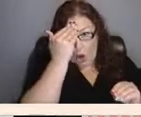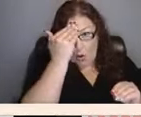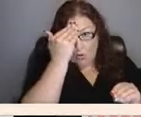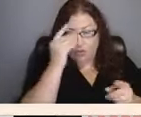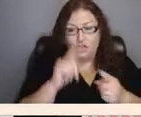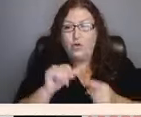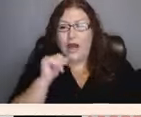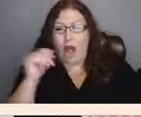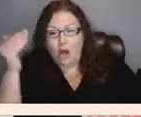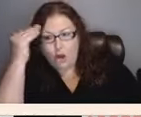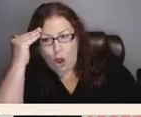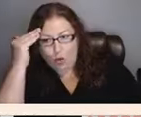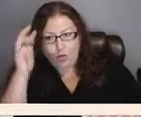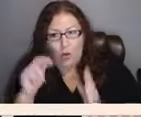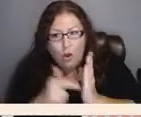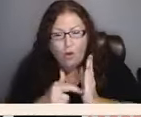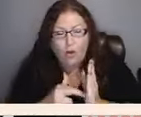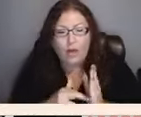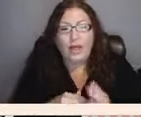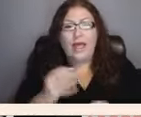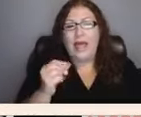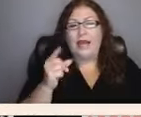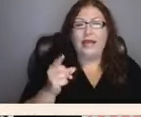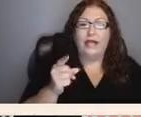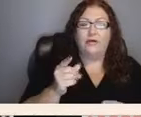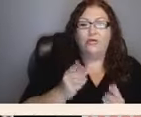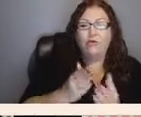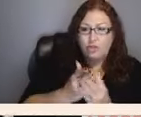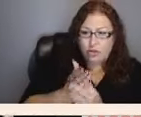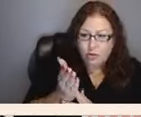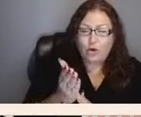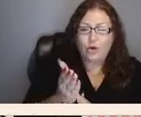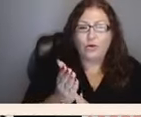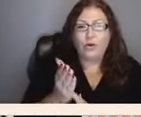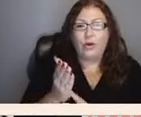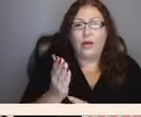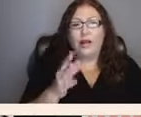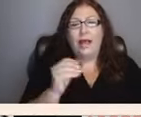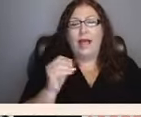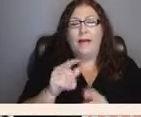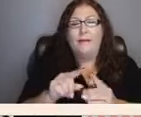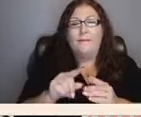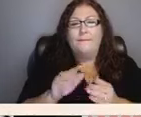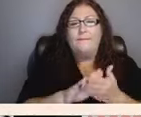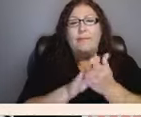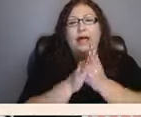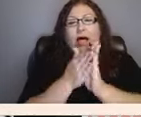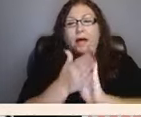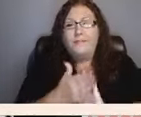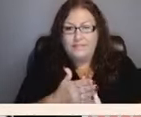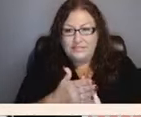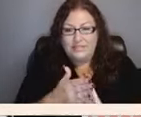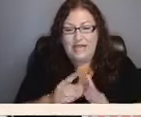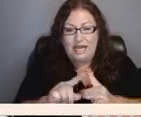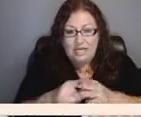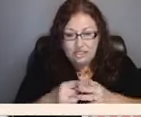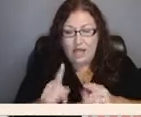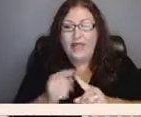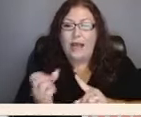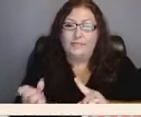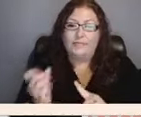crosses thresholds as he steps in and through and becomes initiated and then returns to